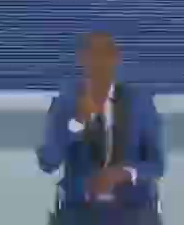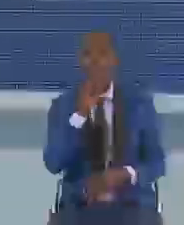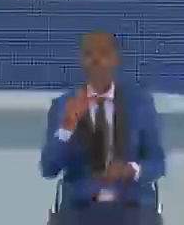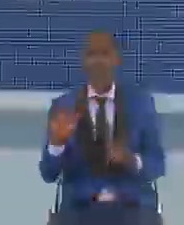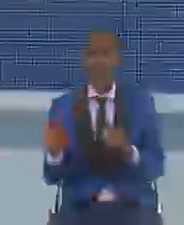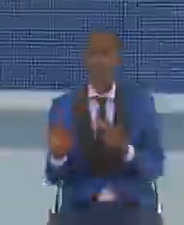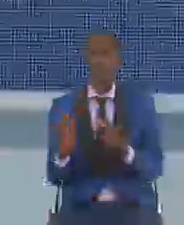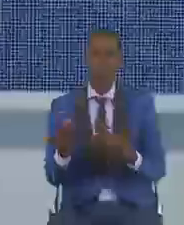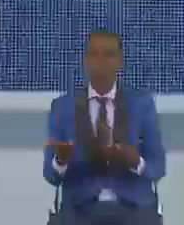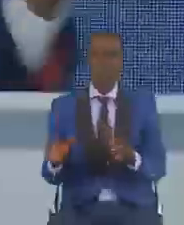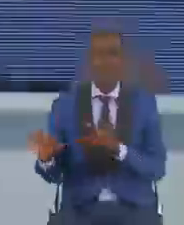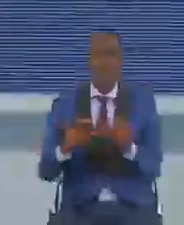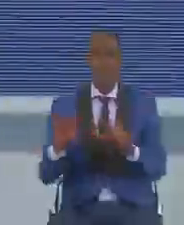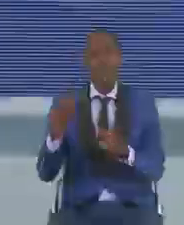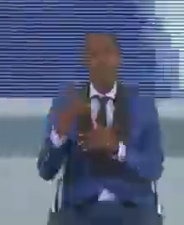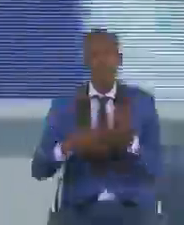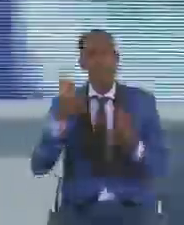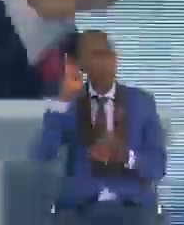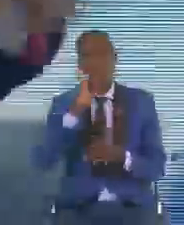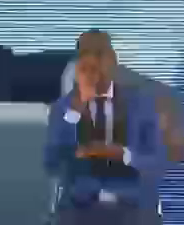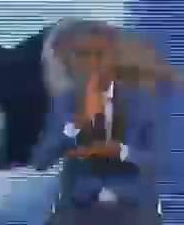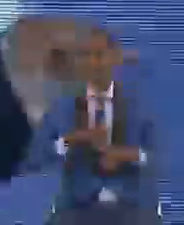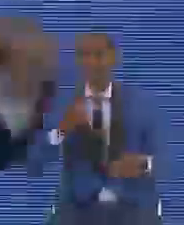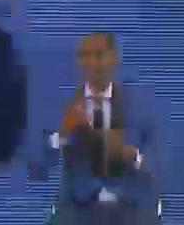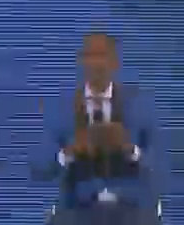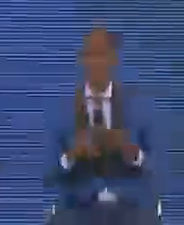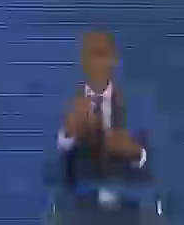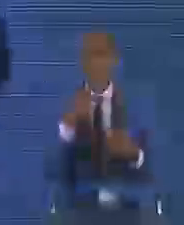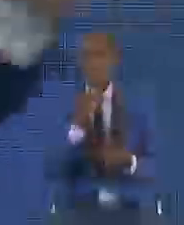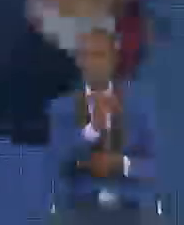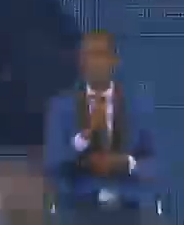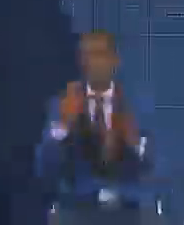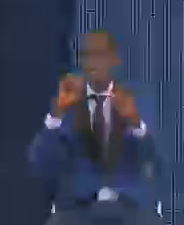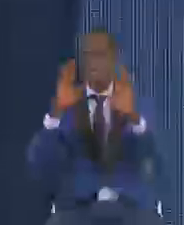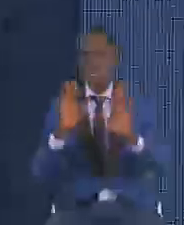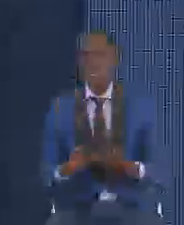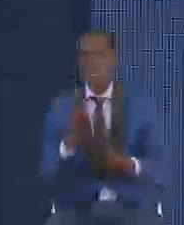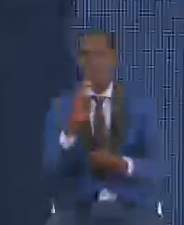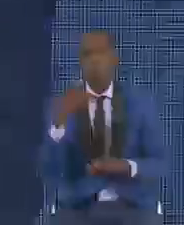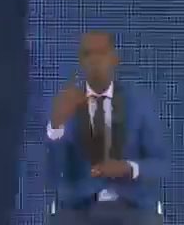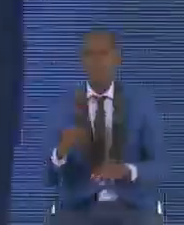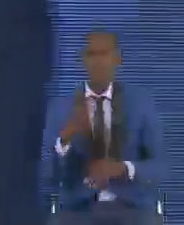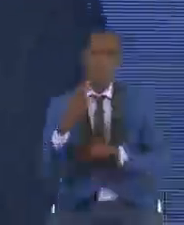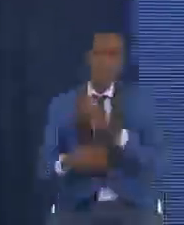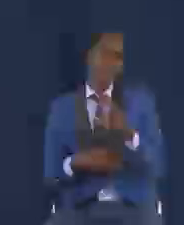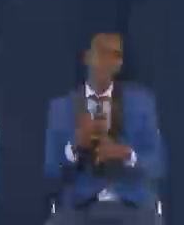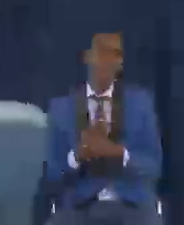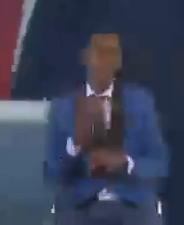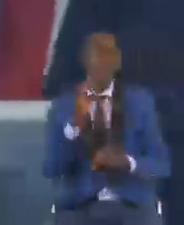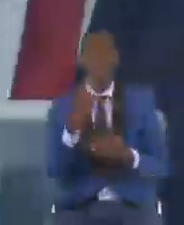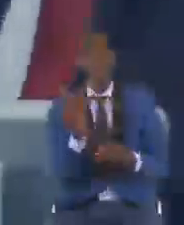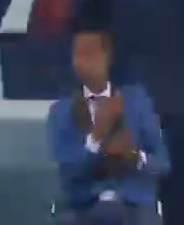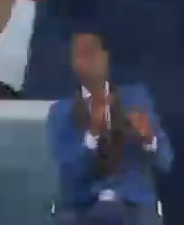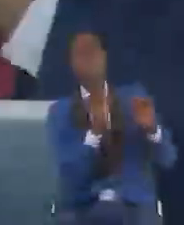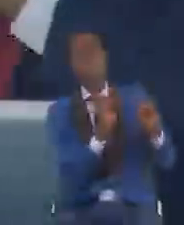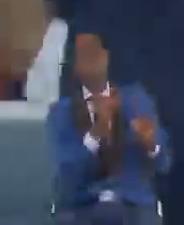was assigned to. And then he said, a teacher of the Gentiles. If he only taught the Jews who